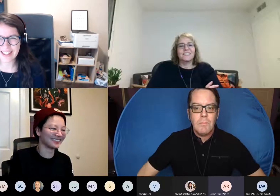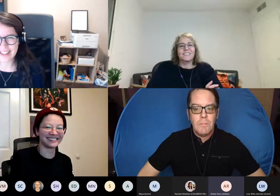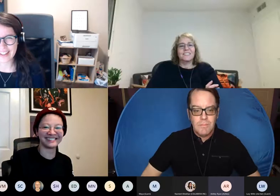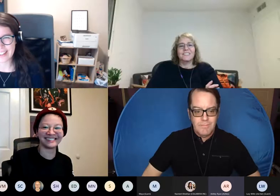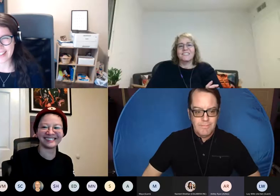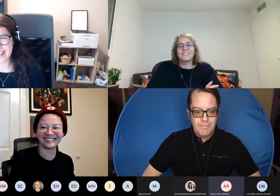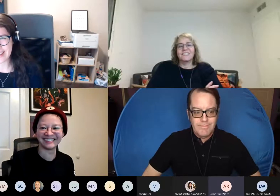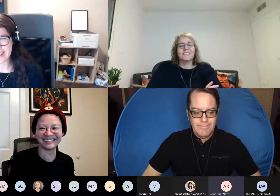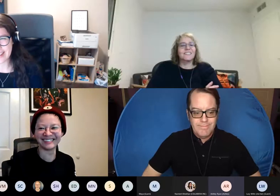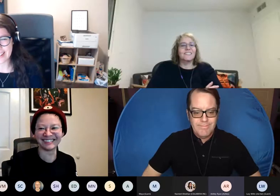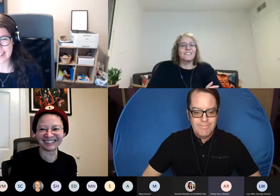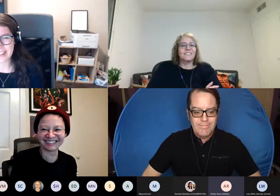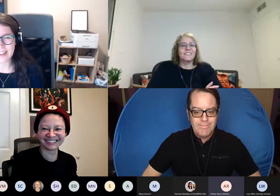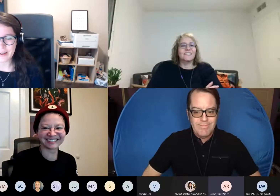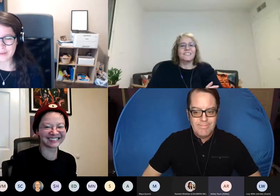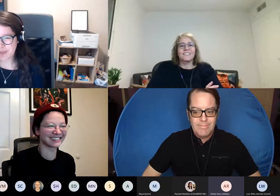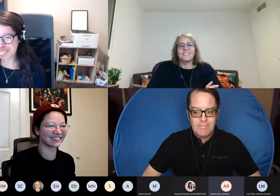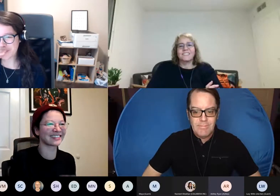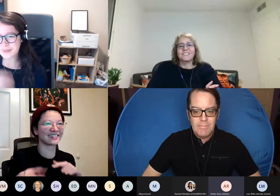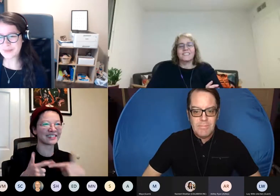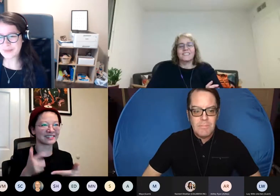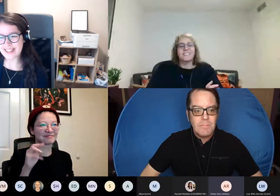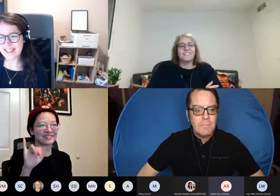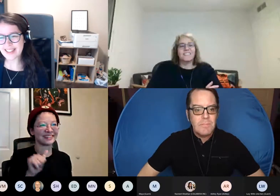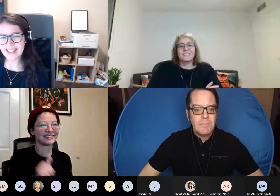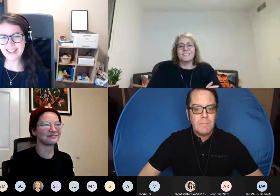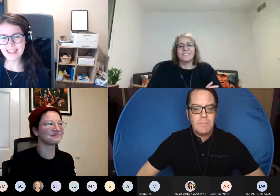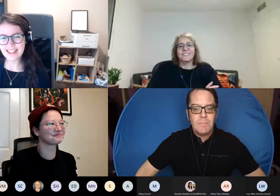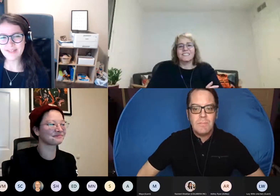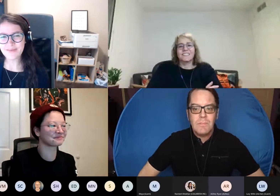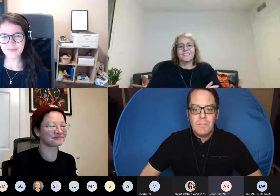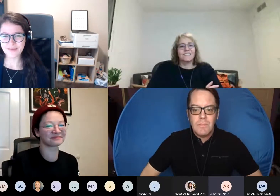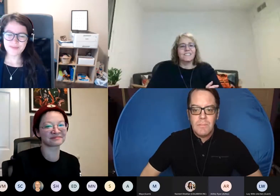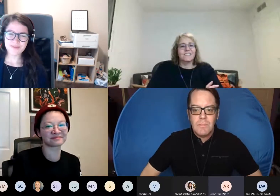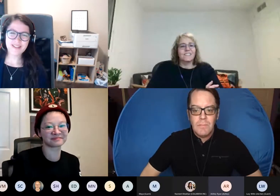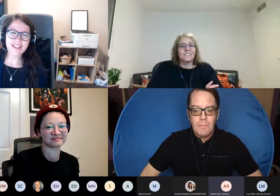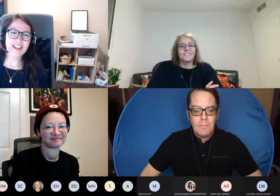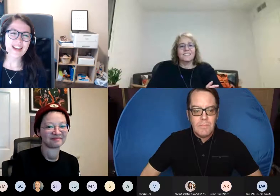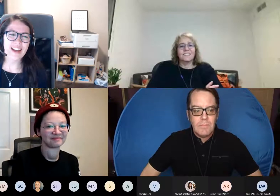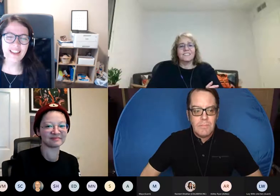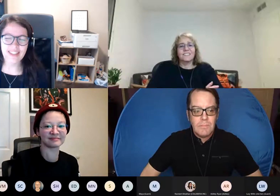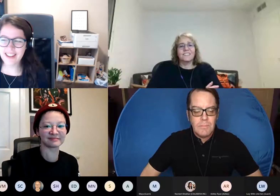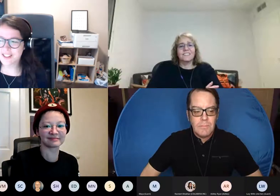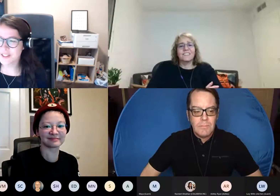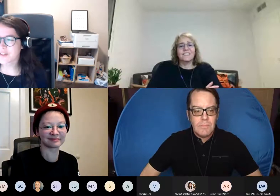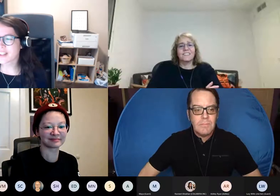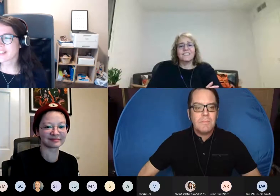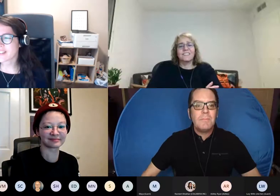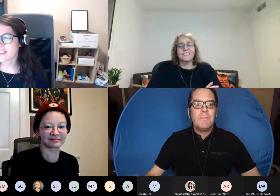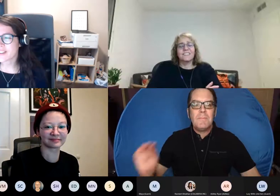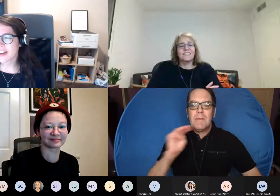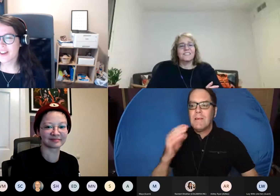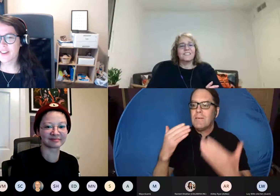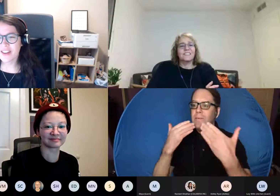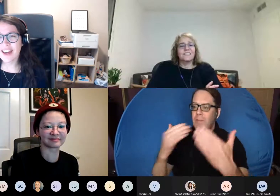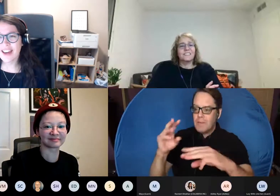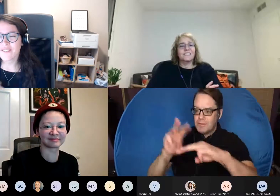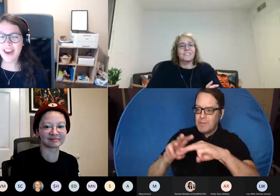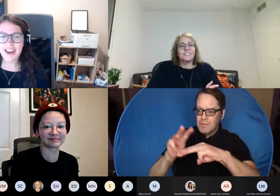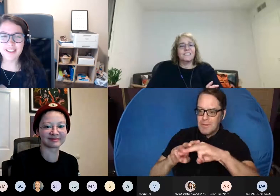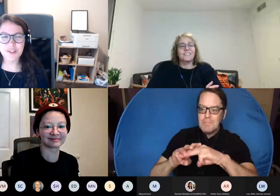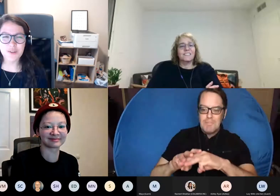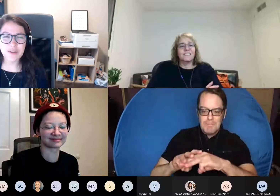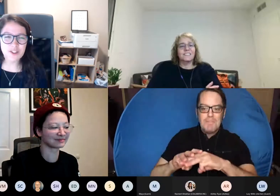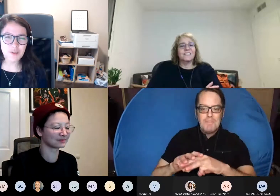not. But yeah, that's me. Mia. Thanks, Sophie. So